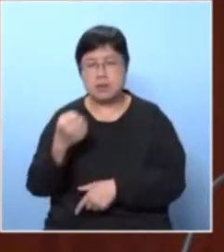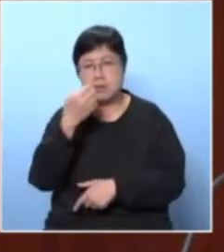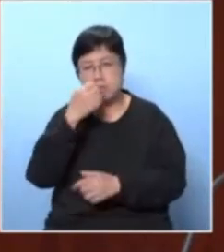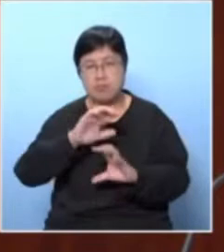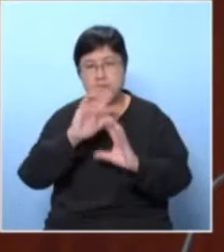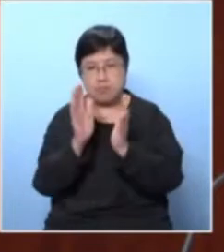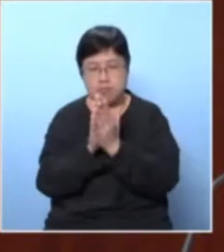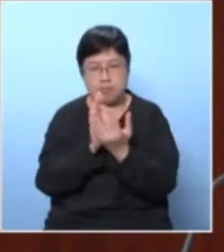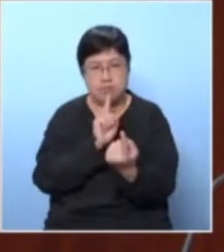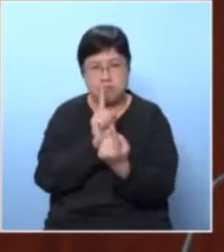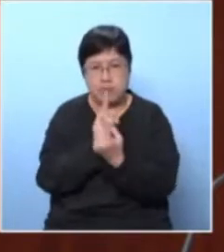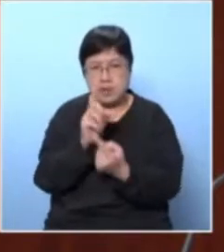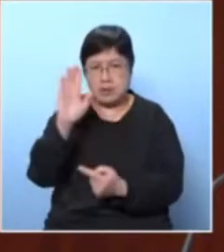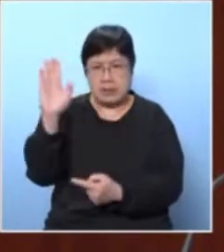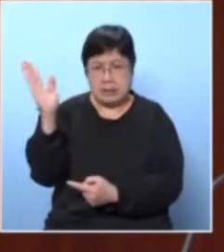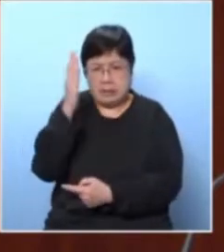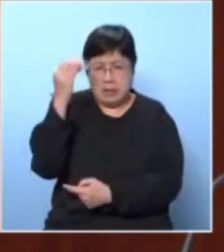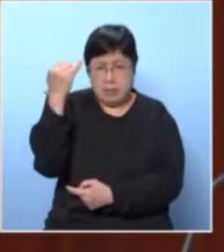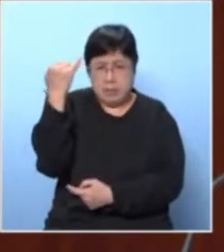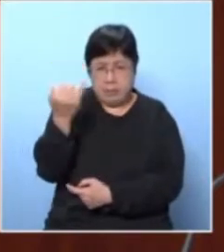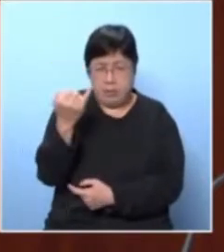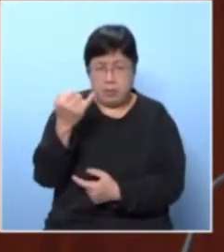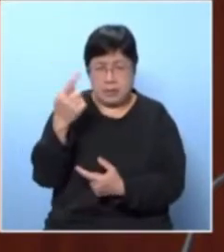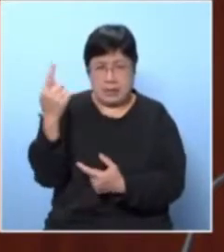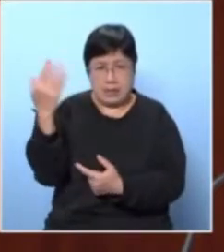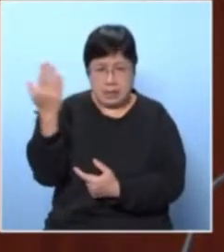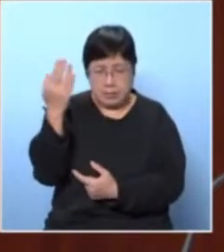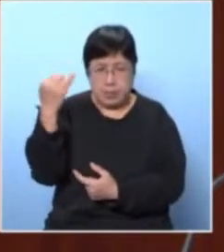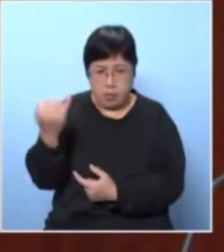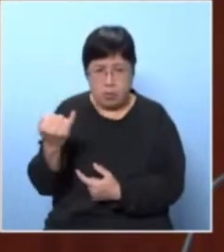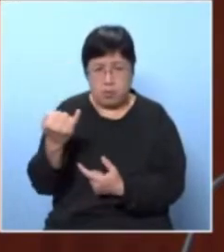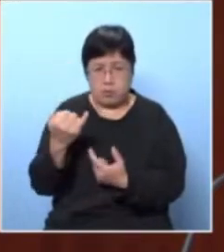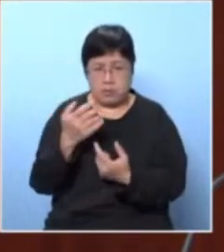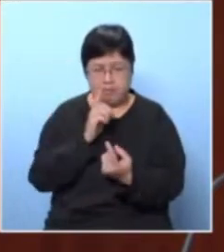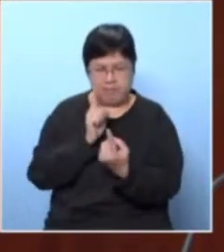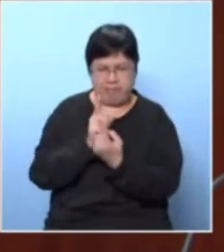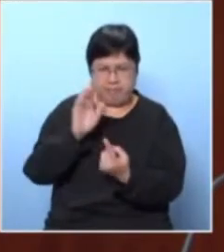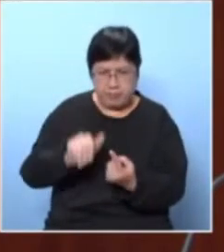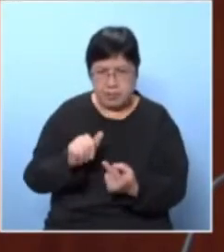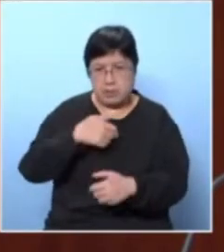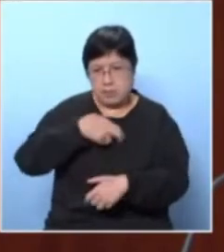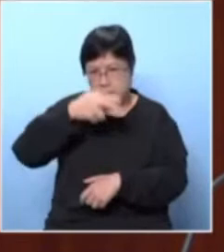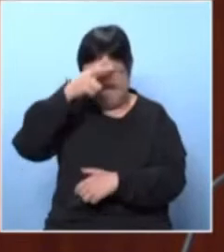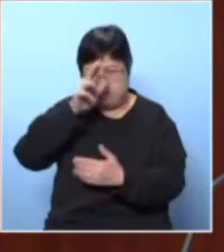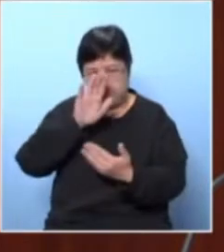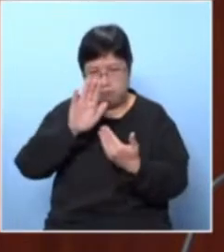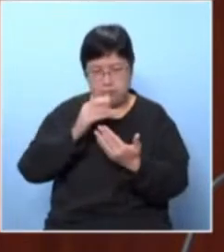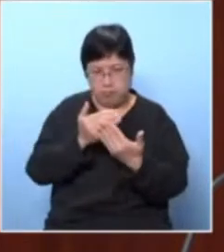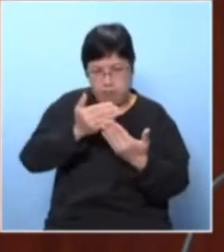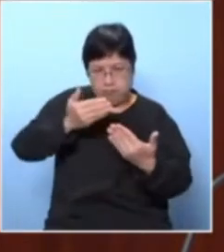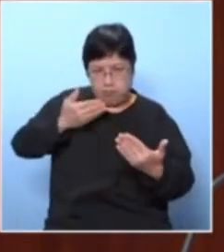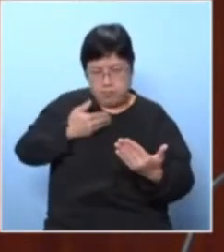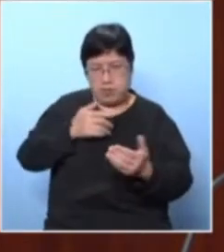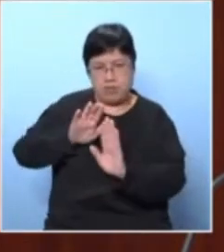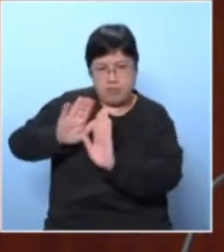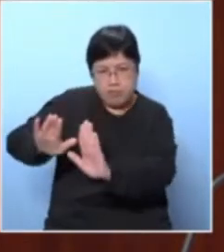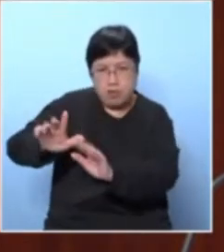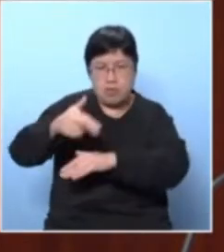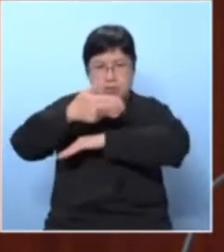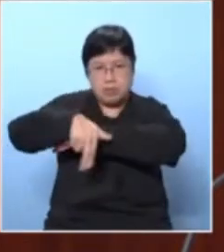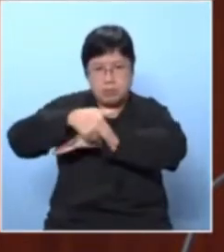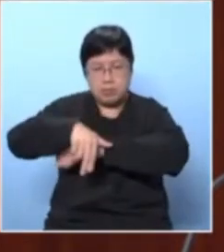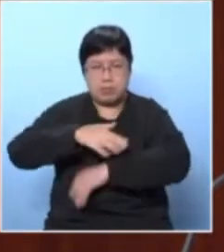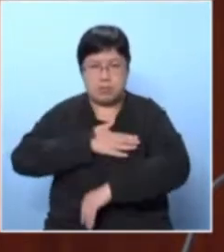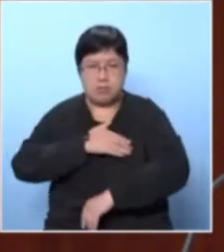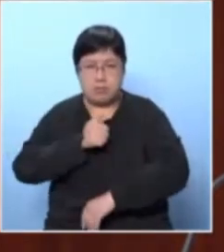To strengthen Hong Kong's capability in coping with extreme weather conditions, the government will adopt a more preemptive and strategic approach